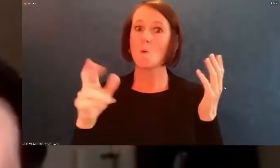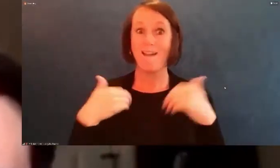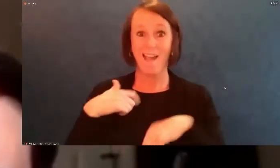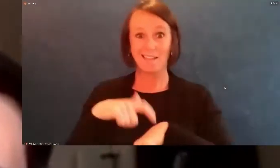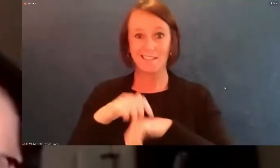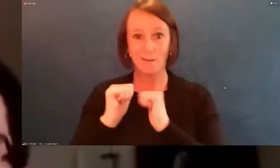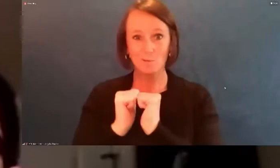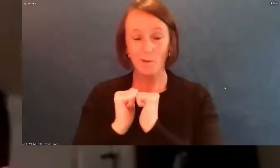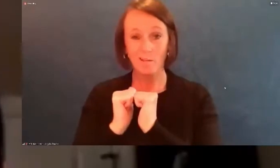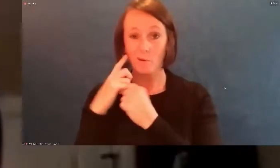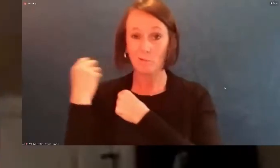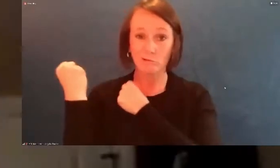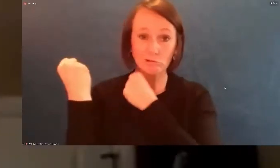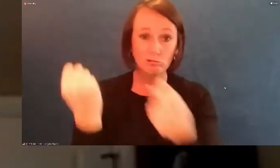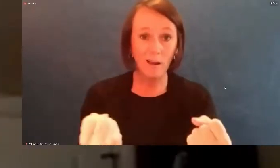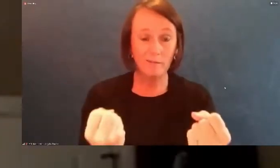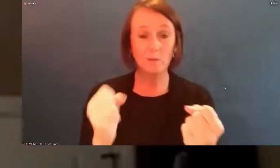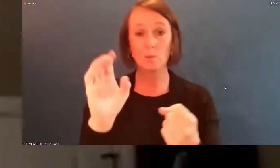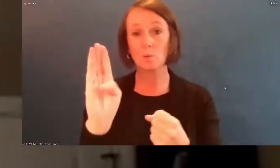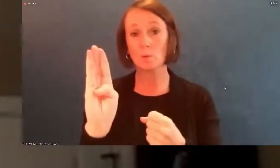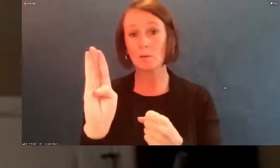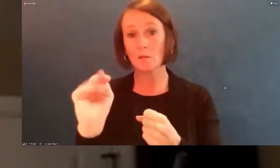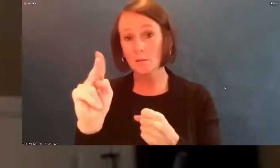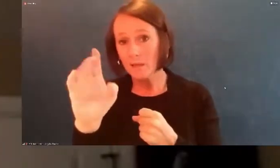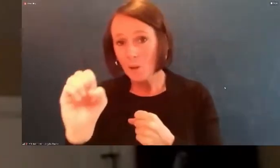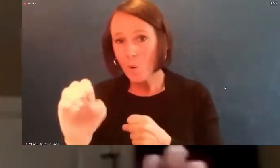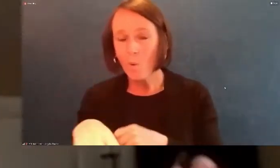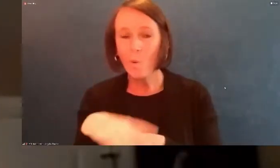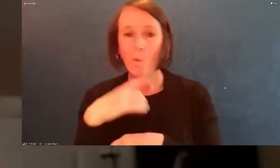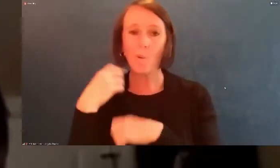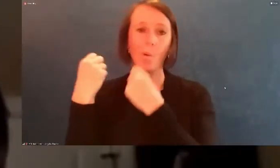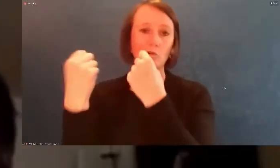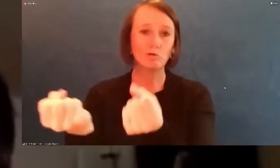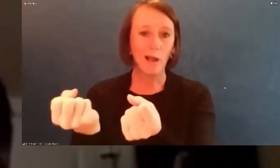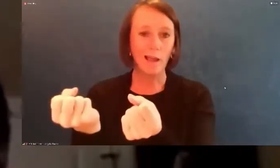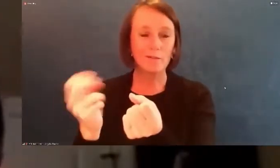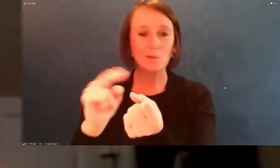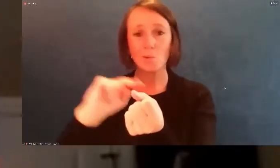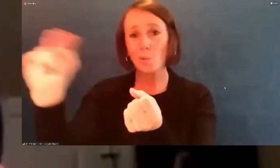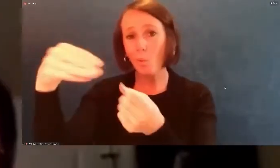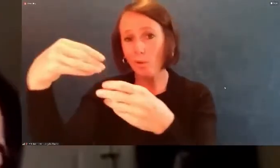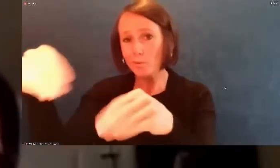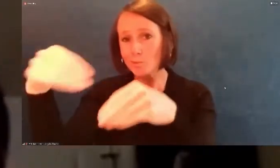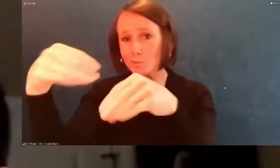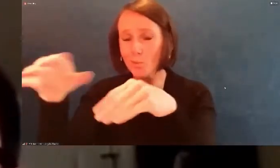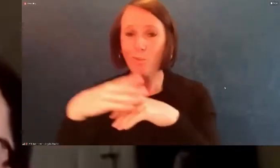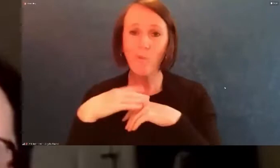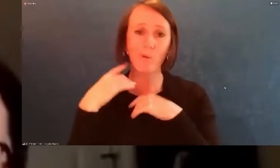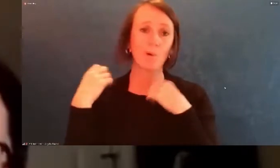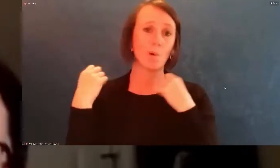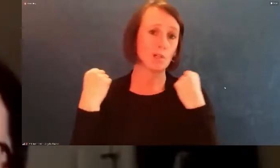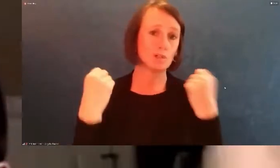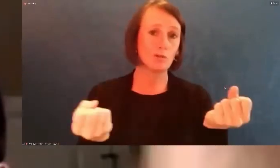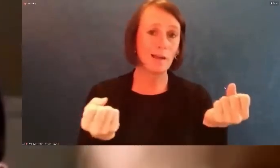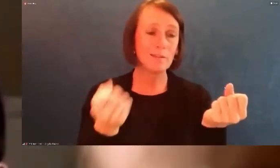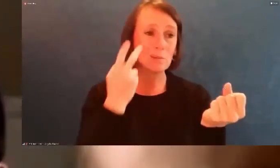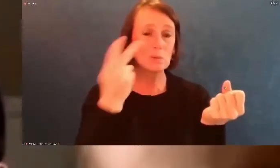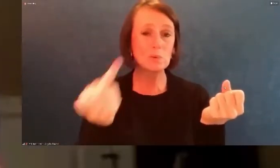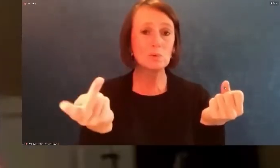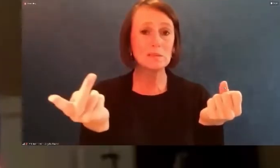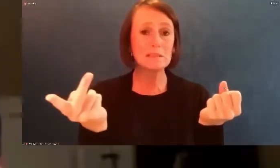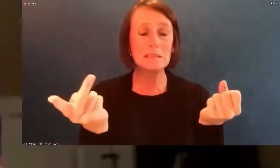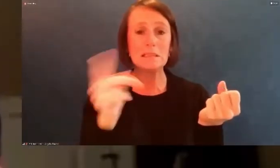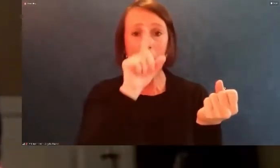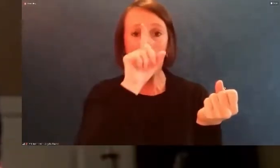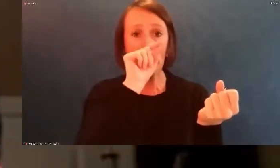to bingo or to the Kazers or to the Northern store or to take them to see the pelicans flying back